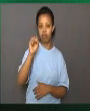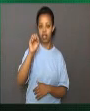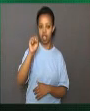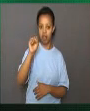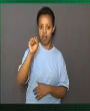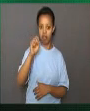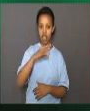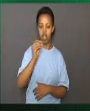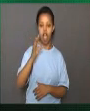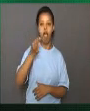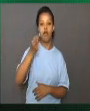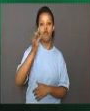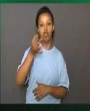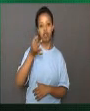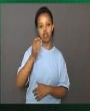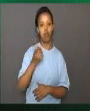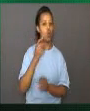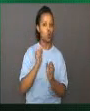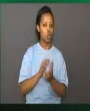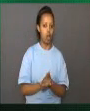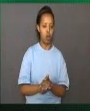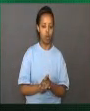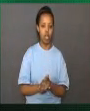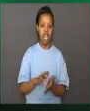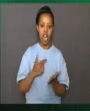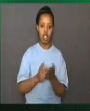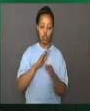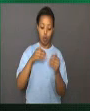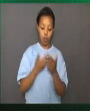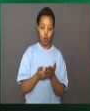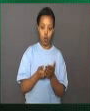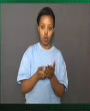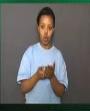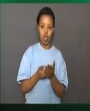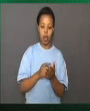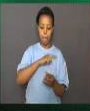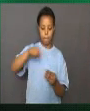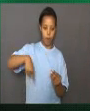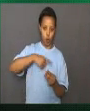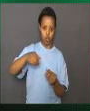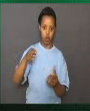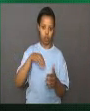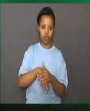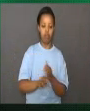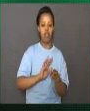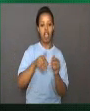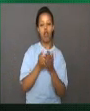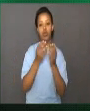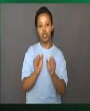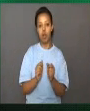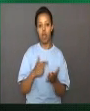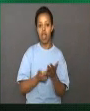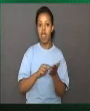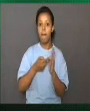sulfur, and phosphorus, undergo a cyclic process.